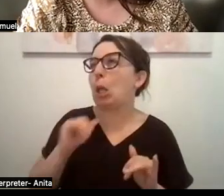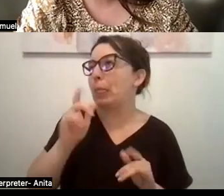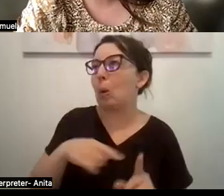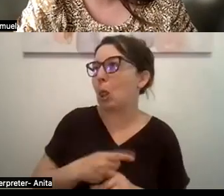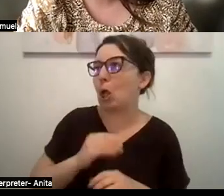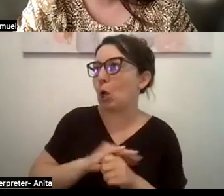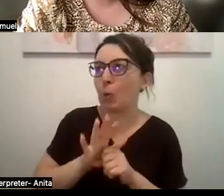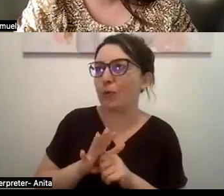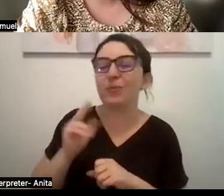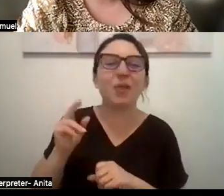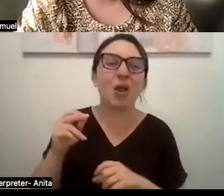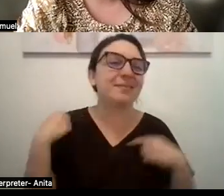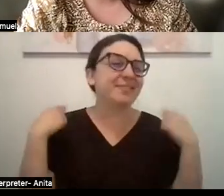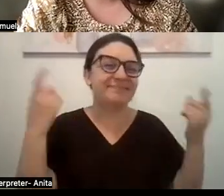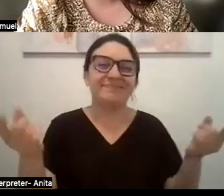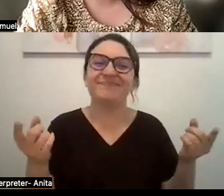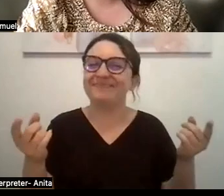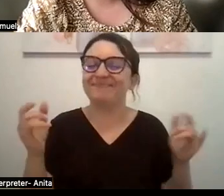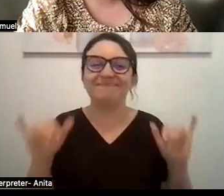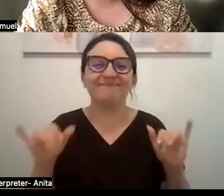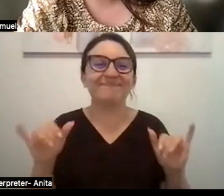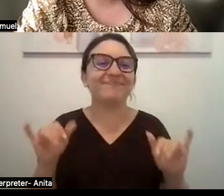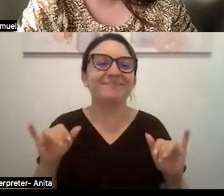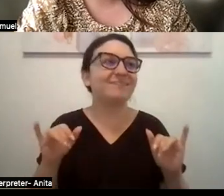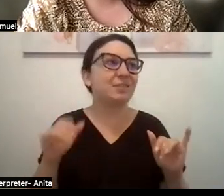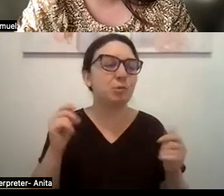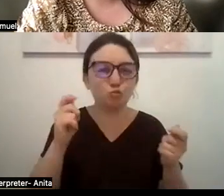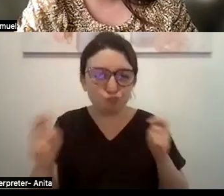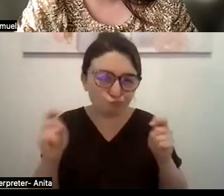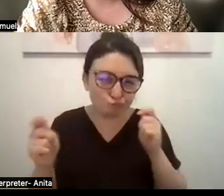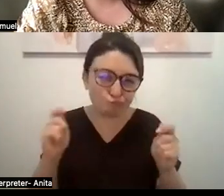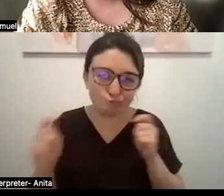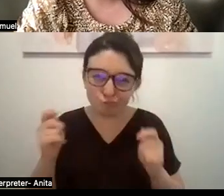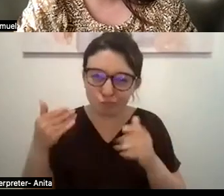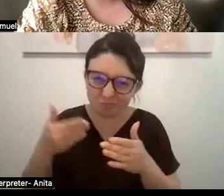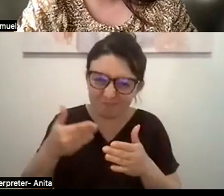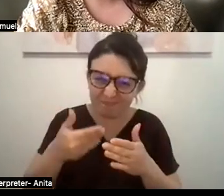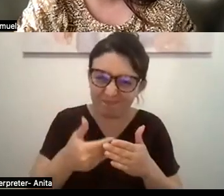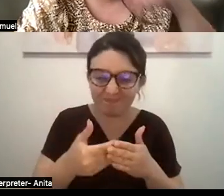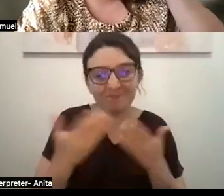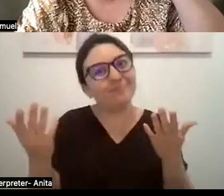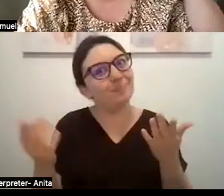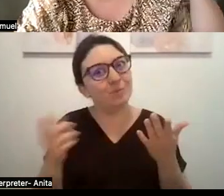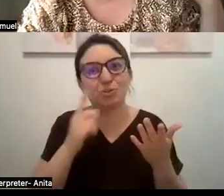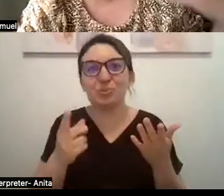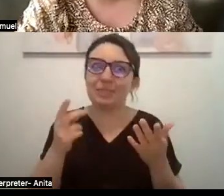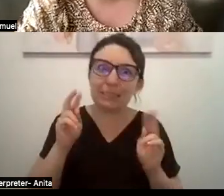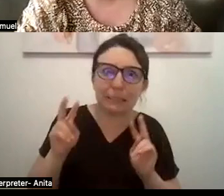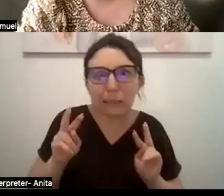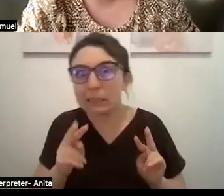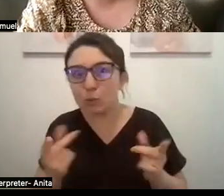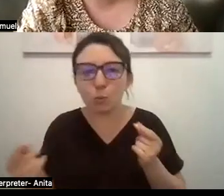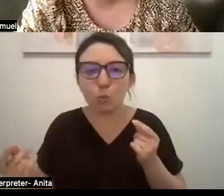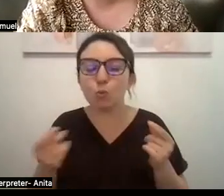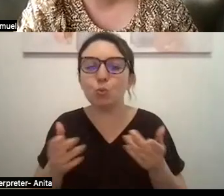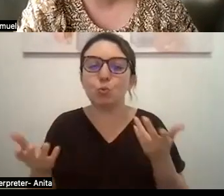thing. That's been a thing forever, and we work on that. It's quite it's an adventurous event to try and balance the classes